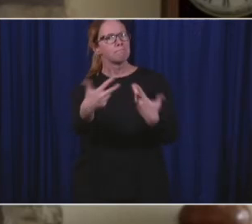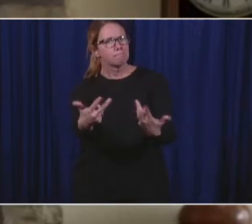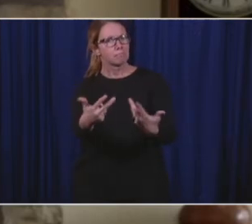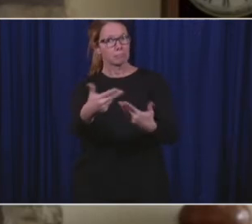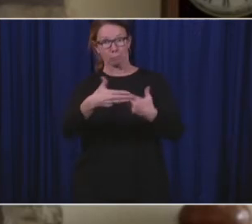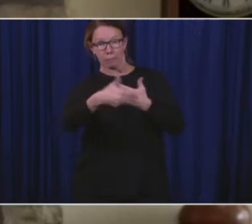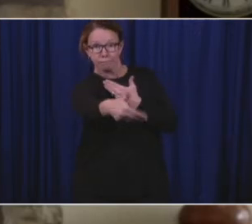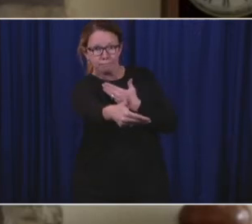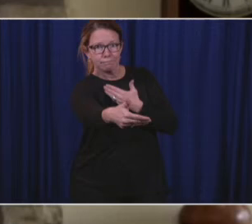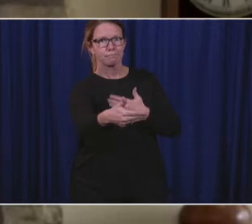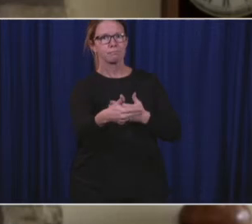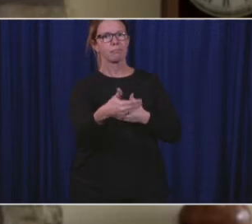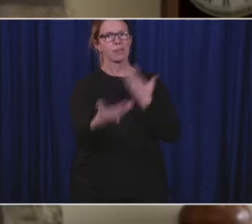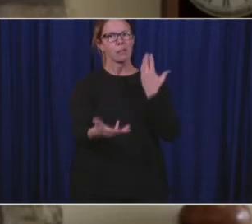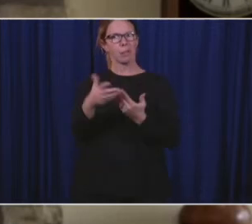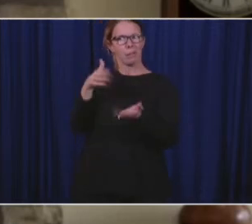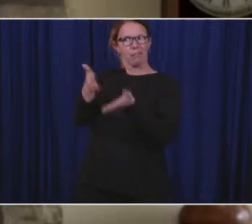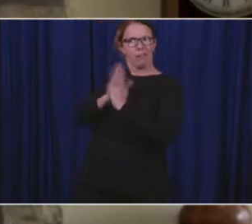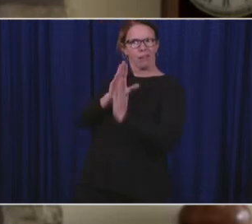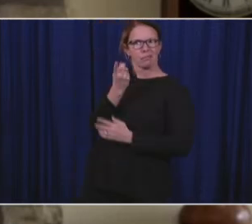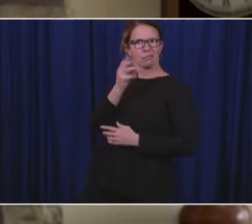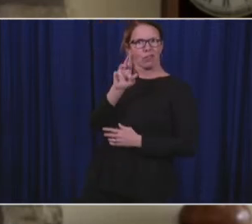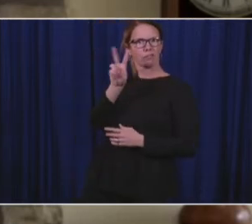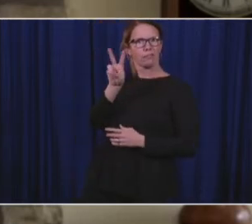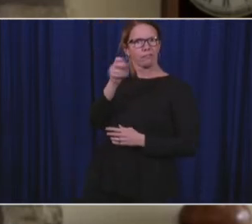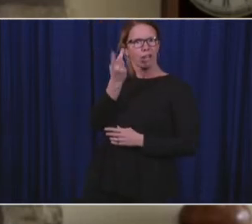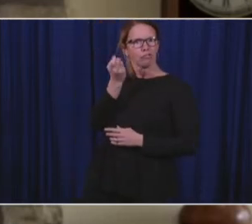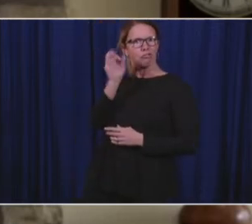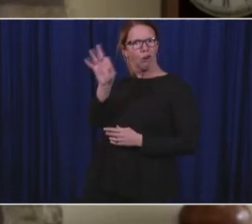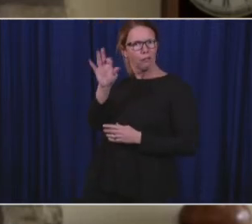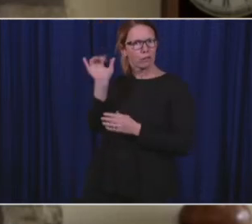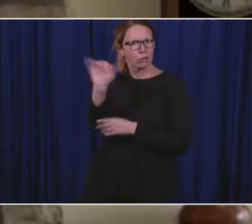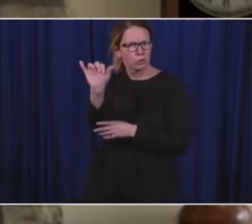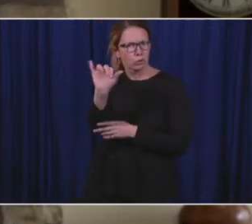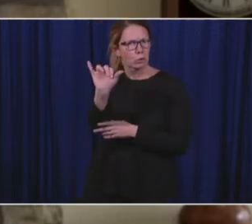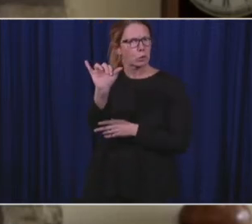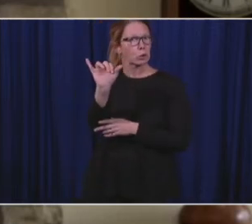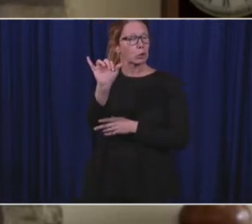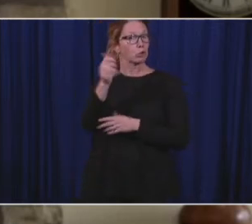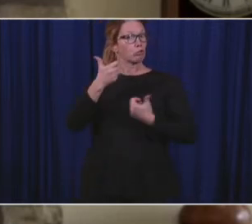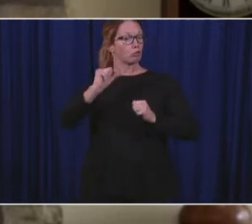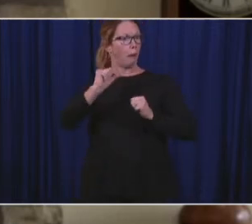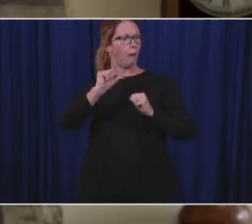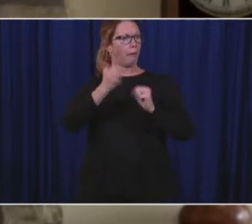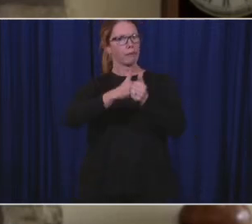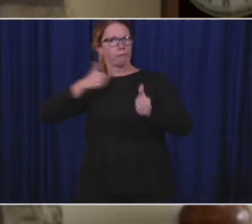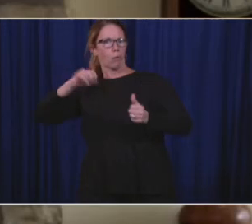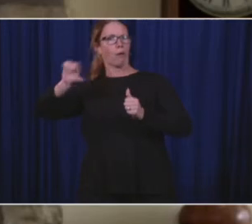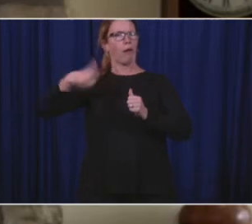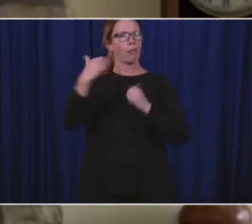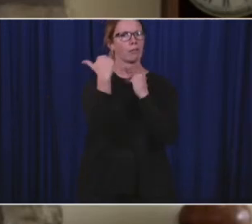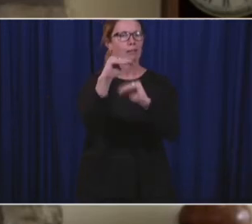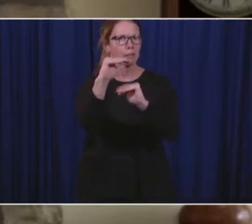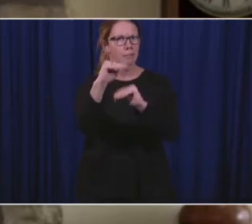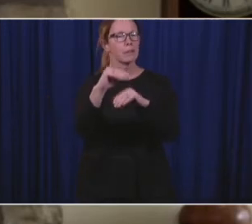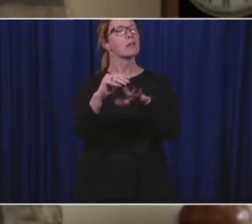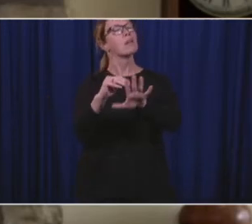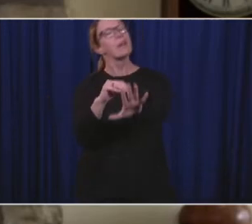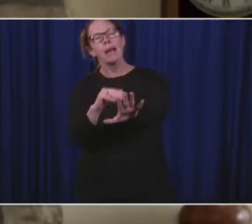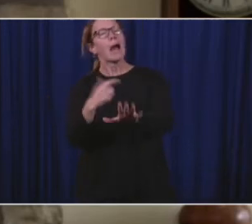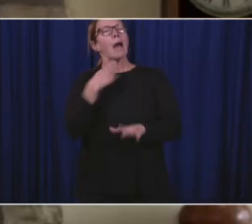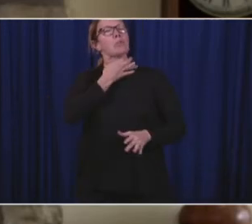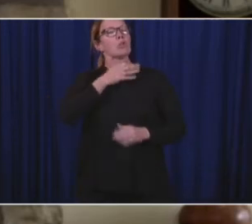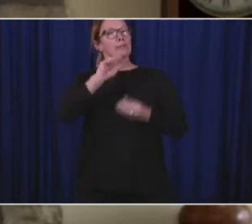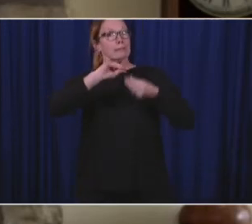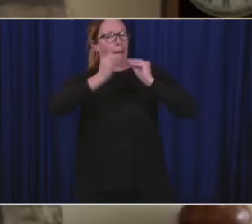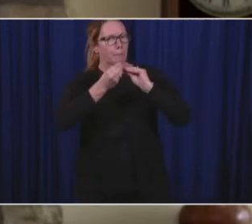maybe Dr. Vanderhoff as well, to avoid any further limits. Where do those numbers have to be? Because both of